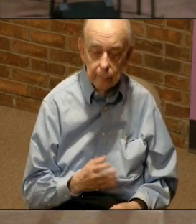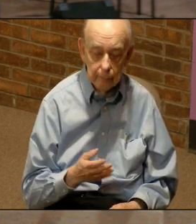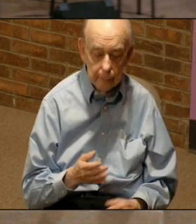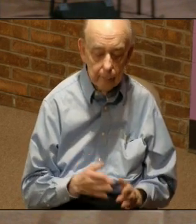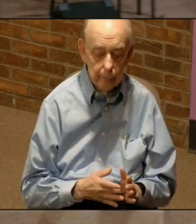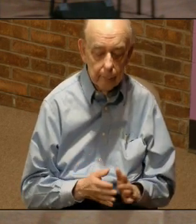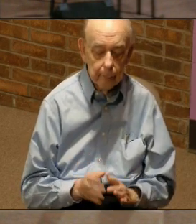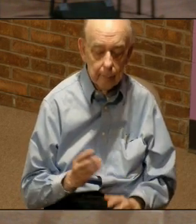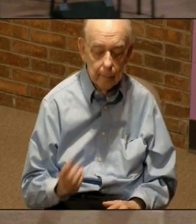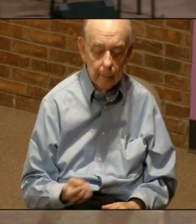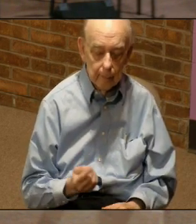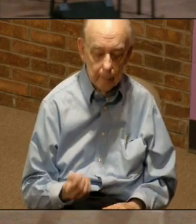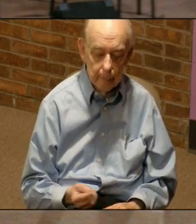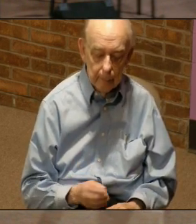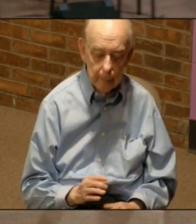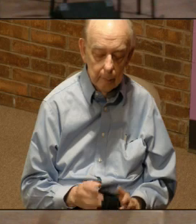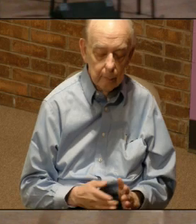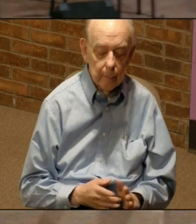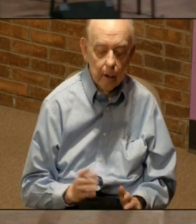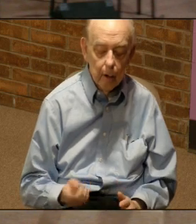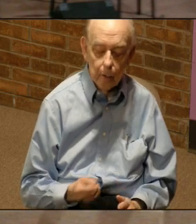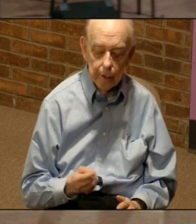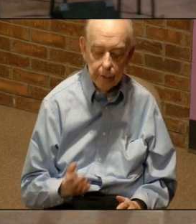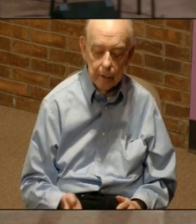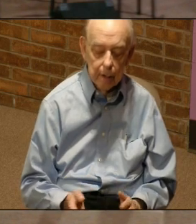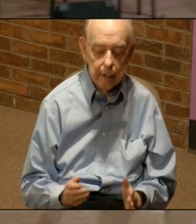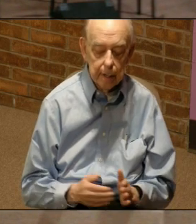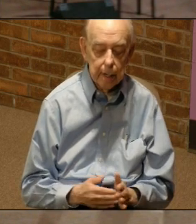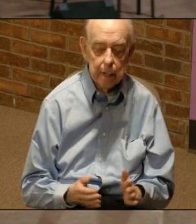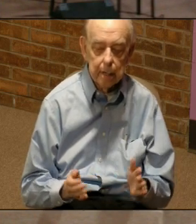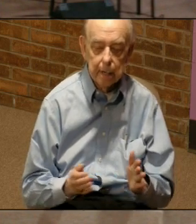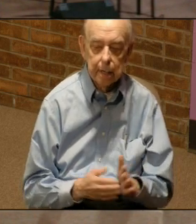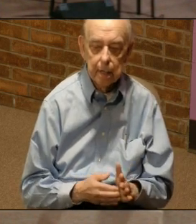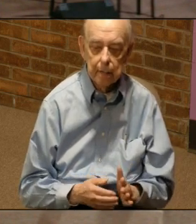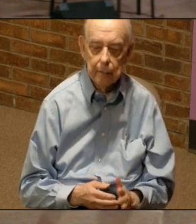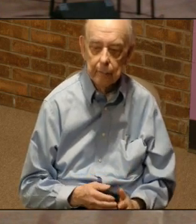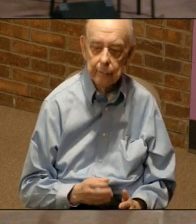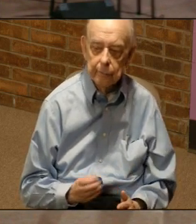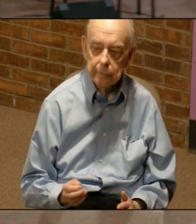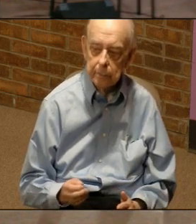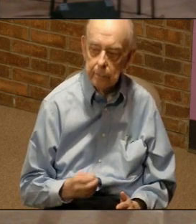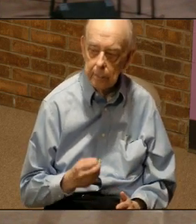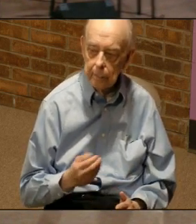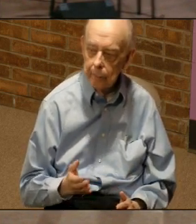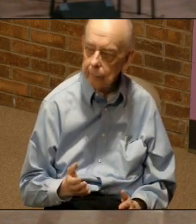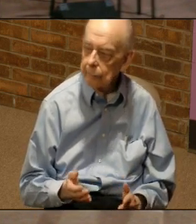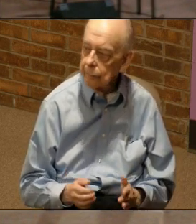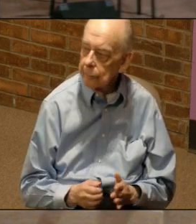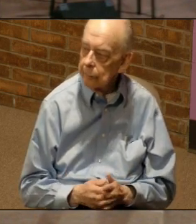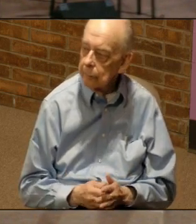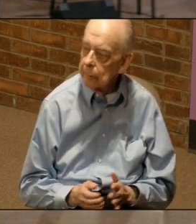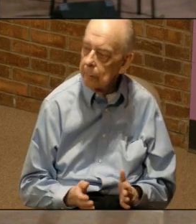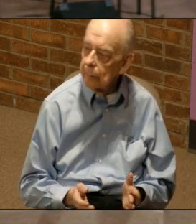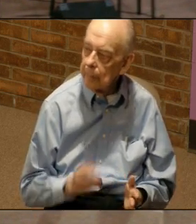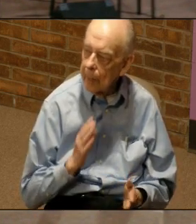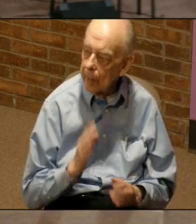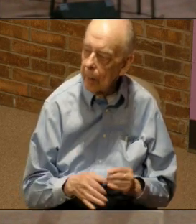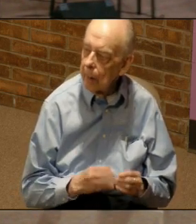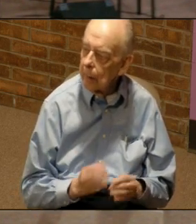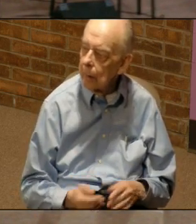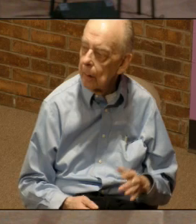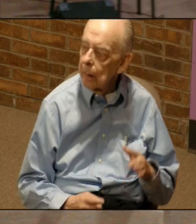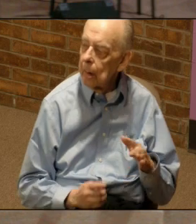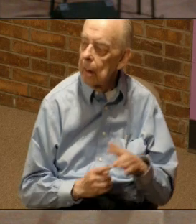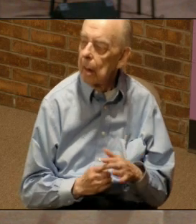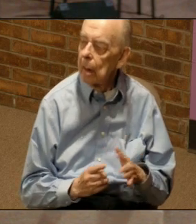He was there once, he's going to be there again and again and again. And so let me finish with this when we start talking about the